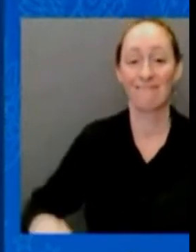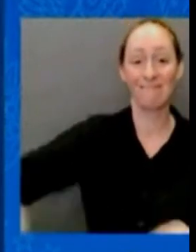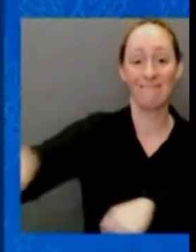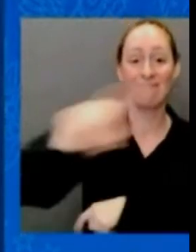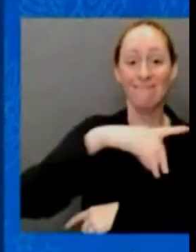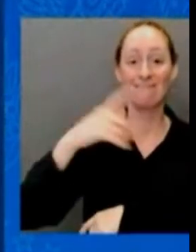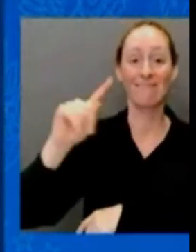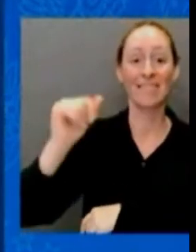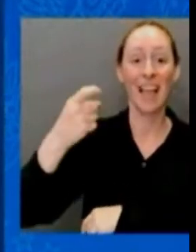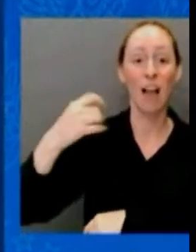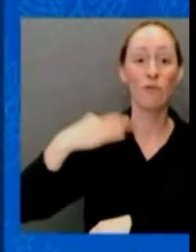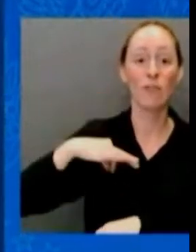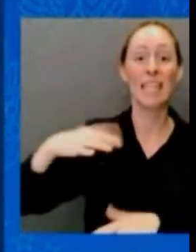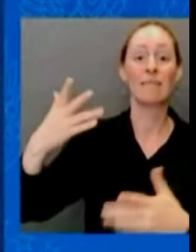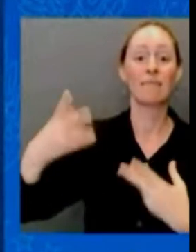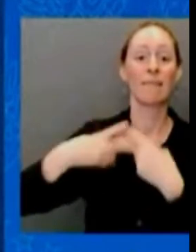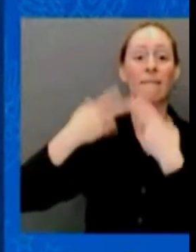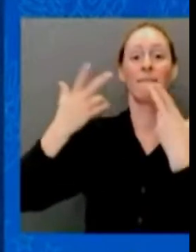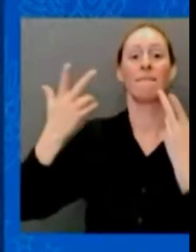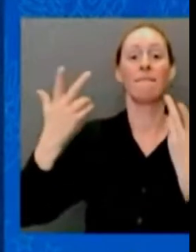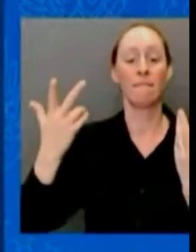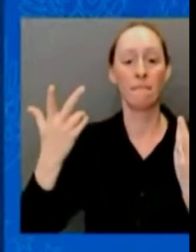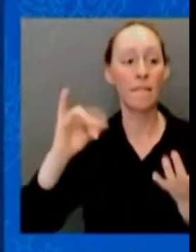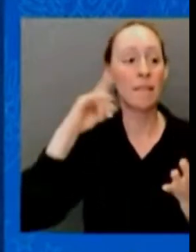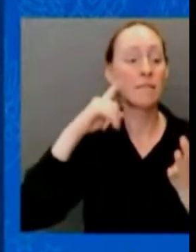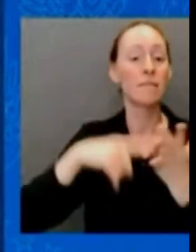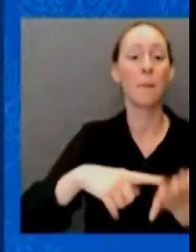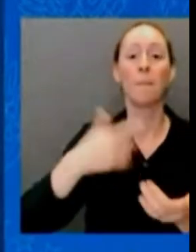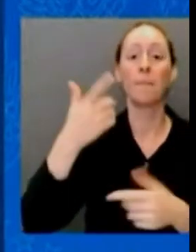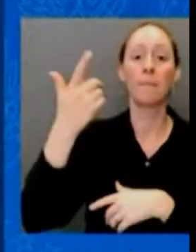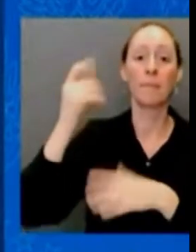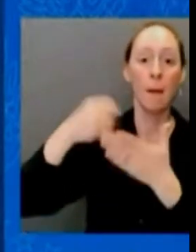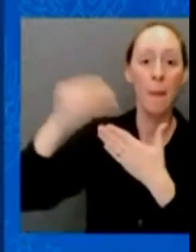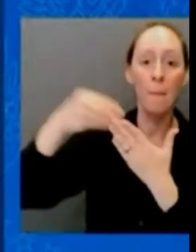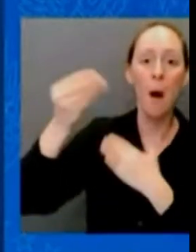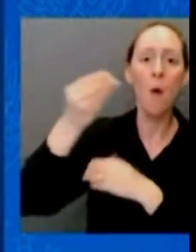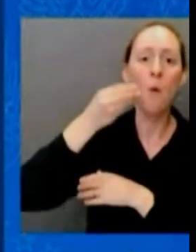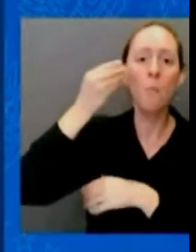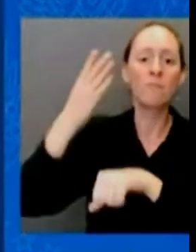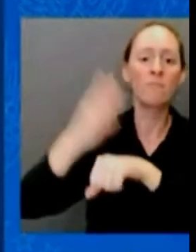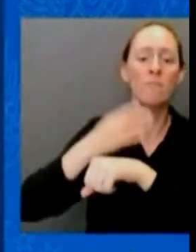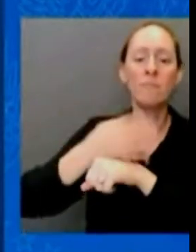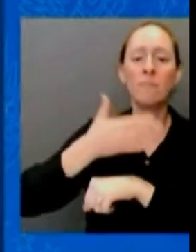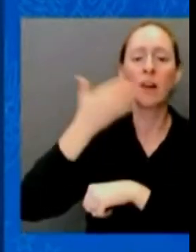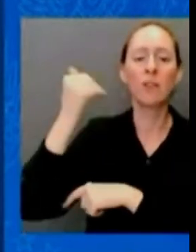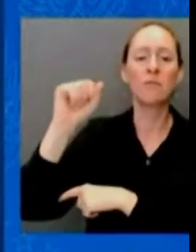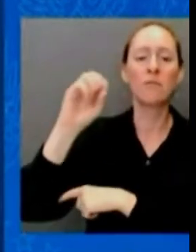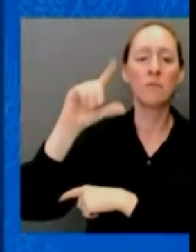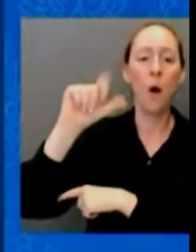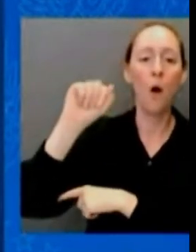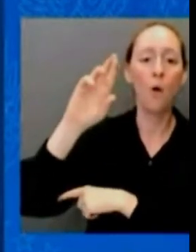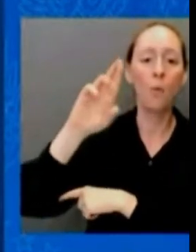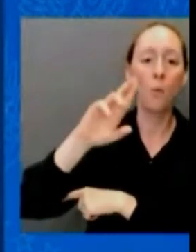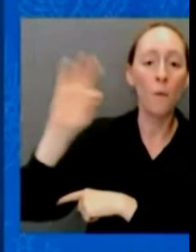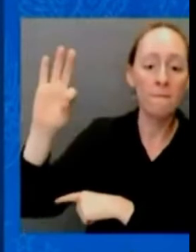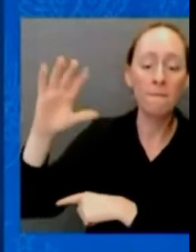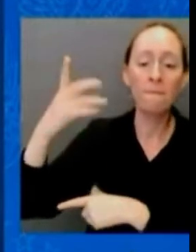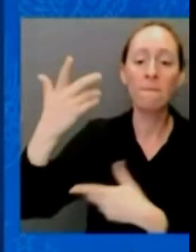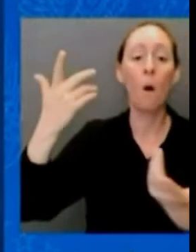them buy an electric vehicle, weatherize their home. Things that are going to save, it's estimated by the utility companies, an average